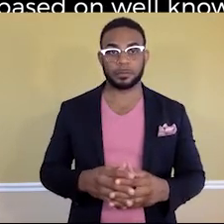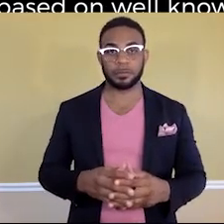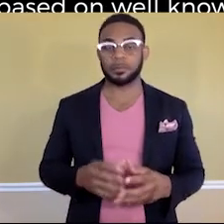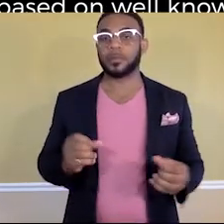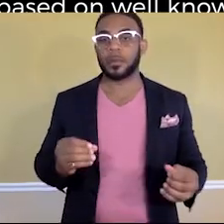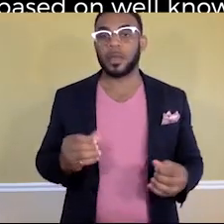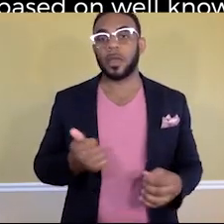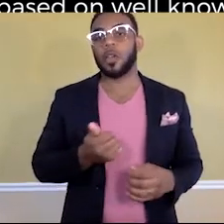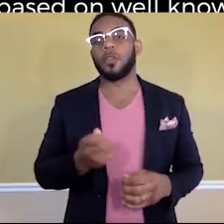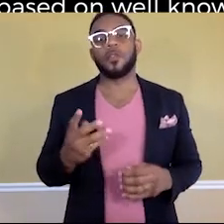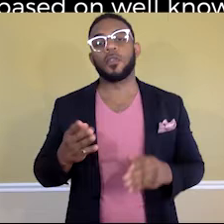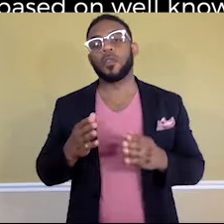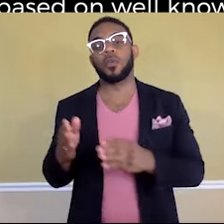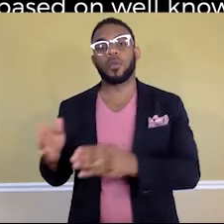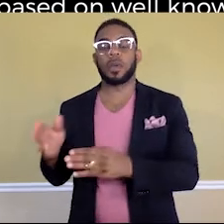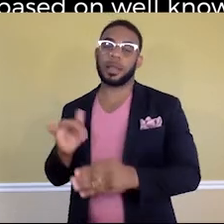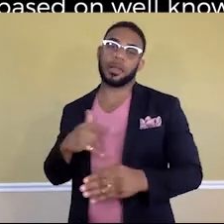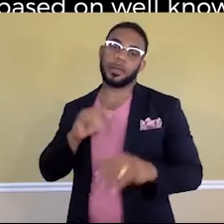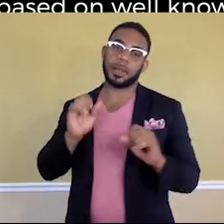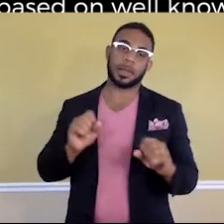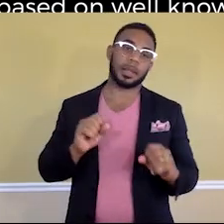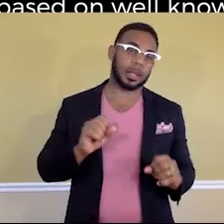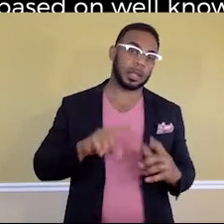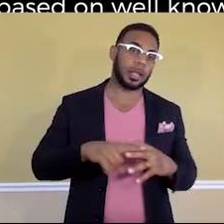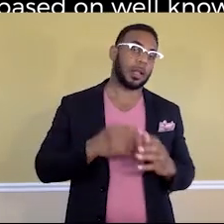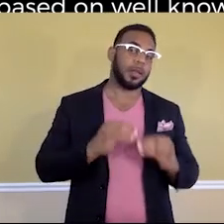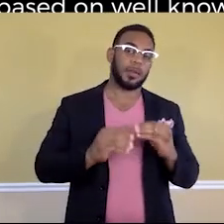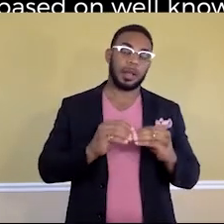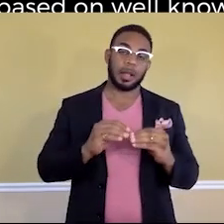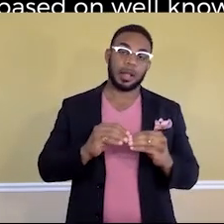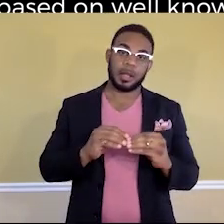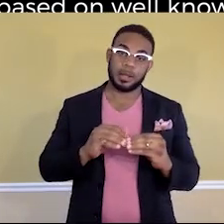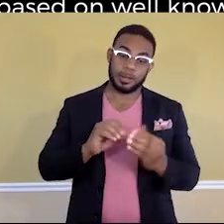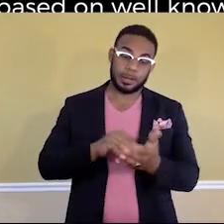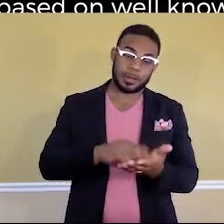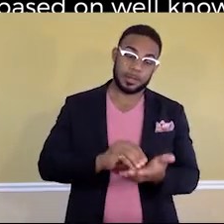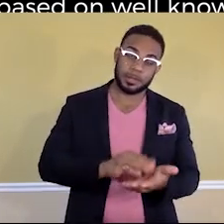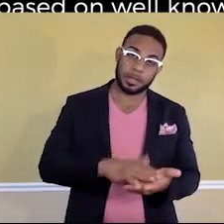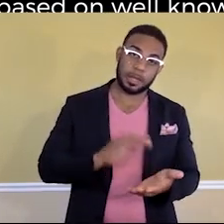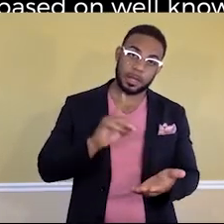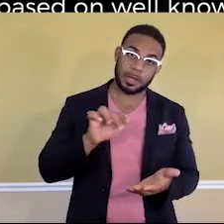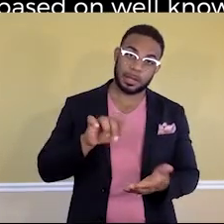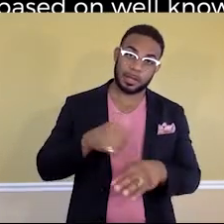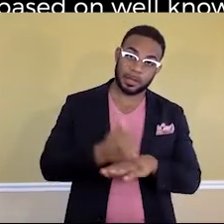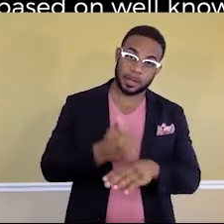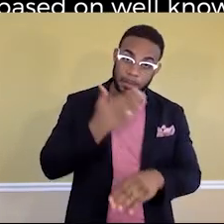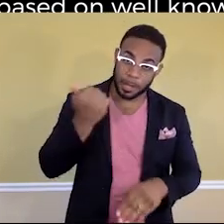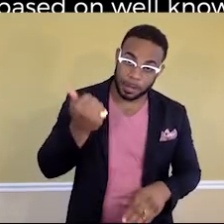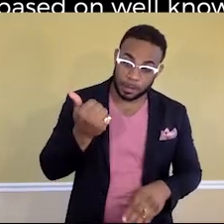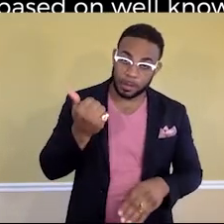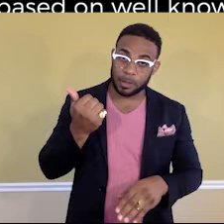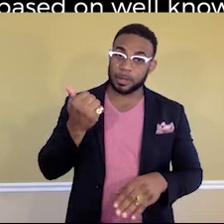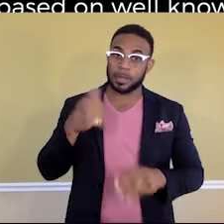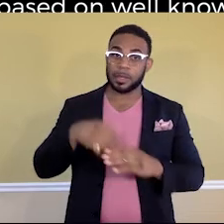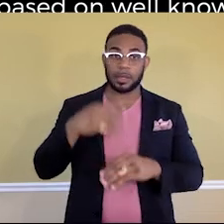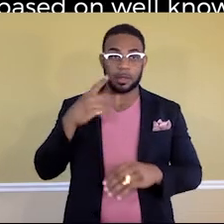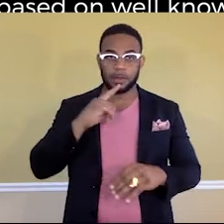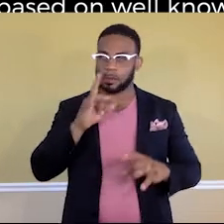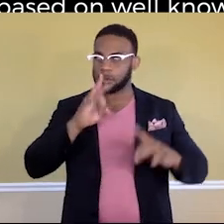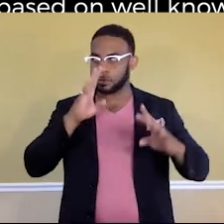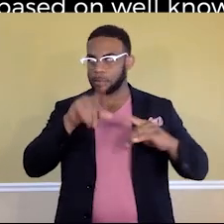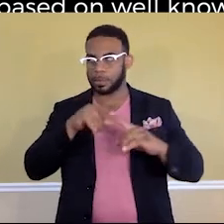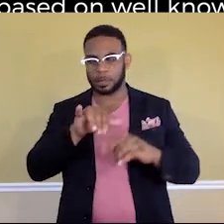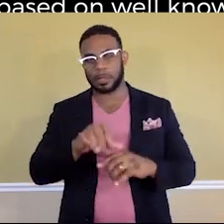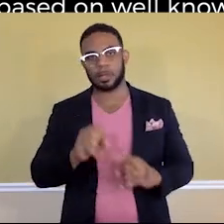So a couple of ways that we can start to fix this is really by documenting our data sets better. In industry, we are horrible